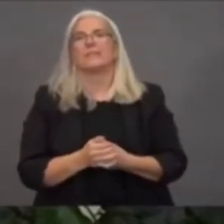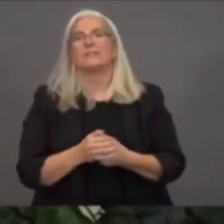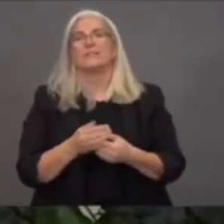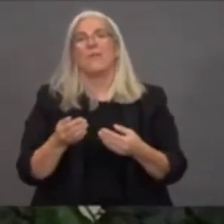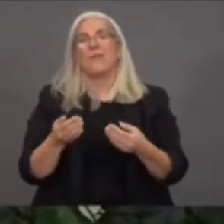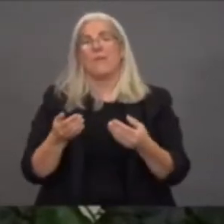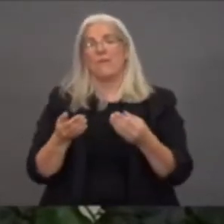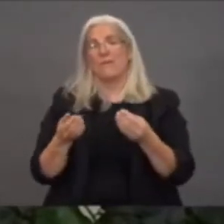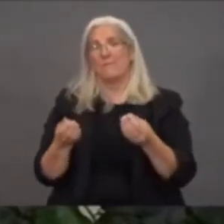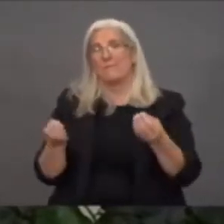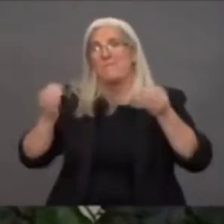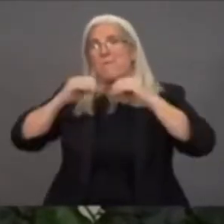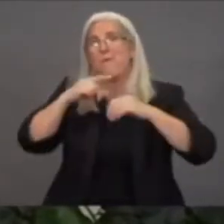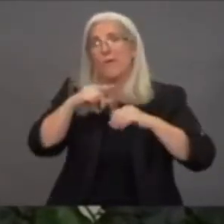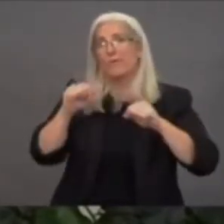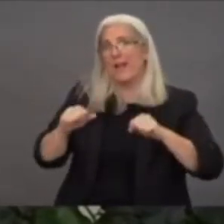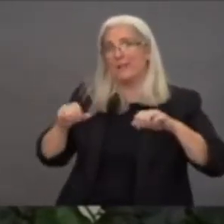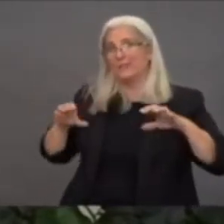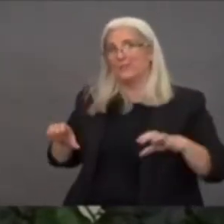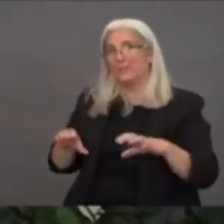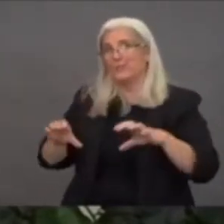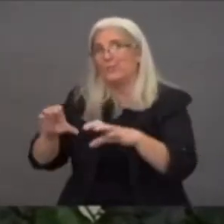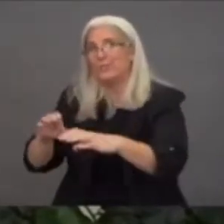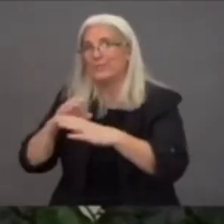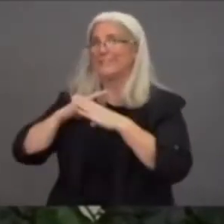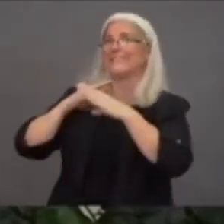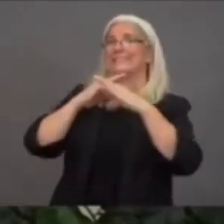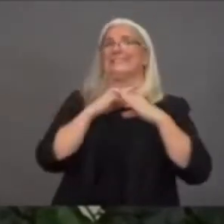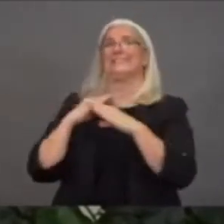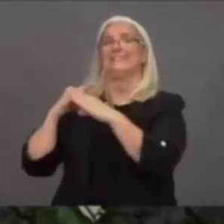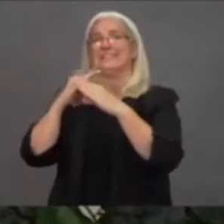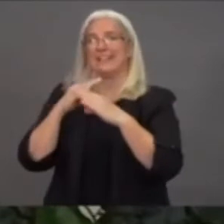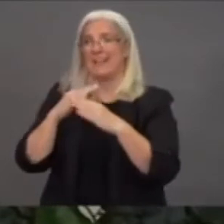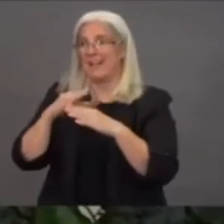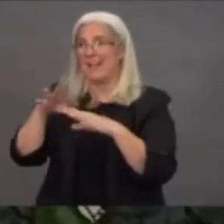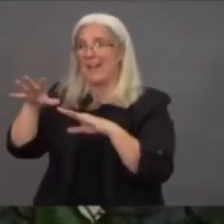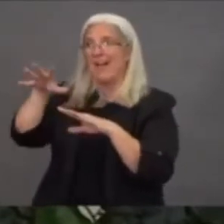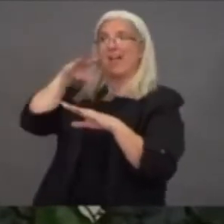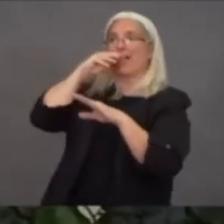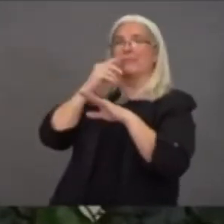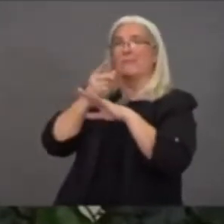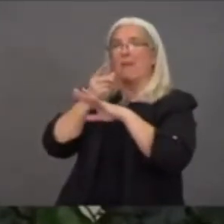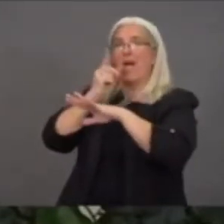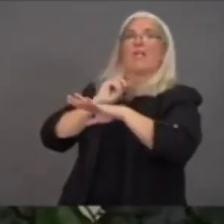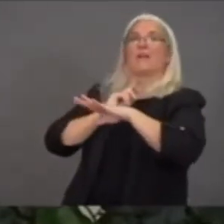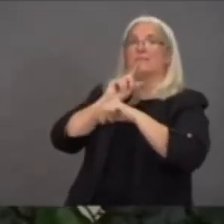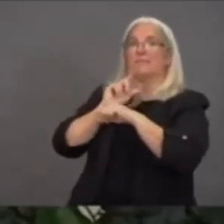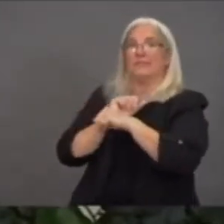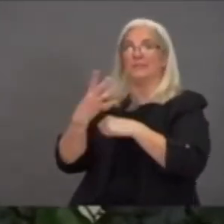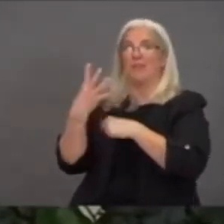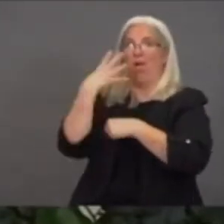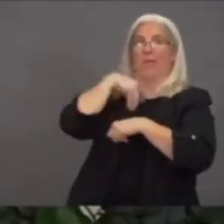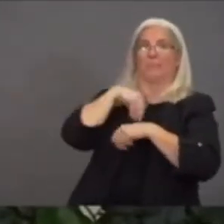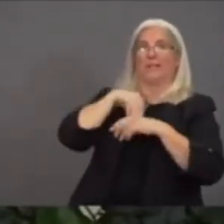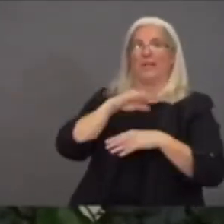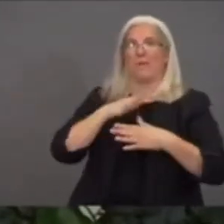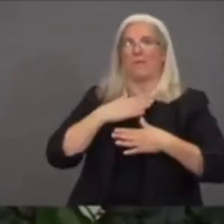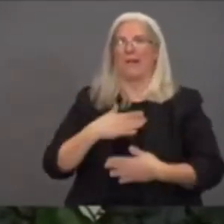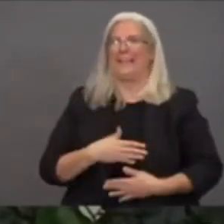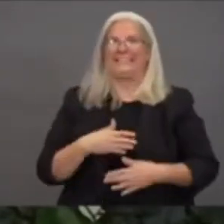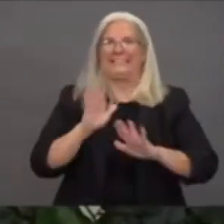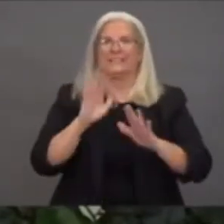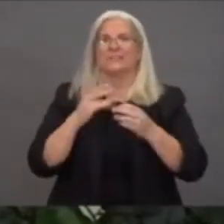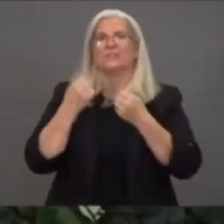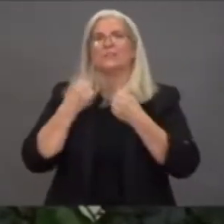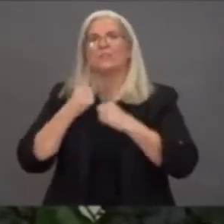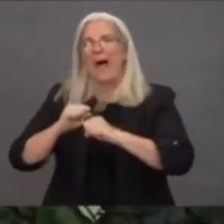your body, from entering your body, the better, because your body has a better chance of fighting it off, and you